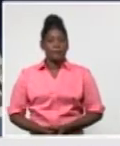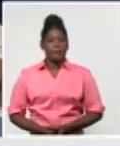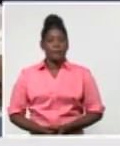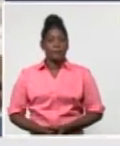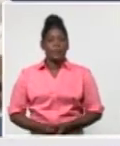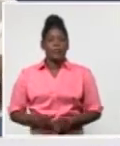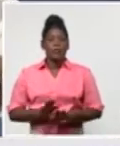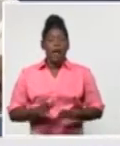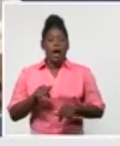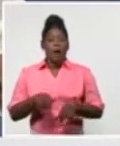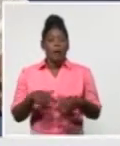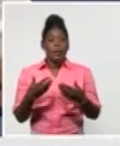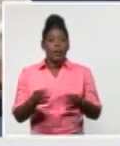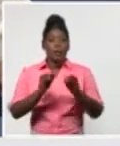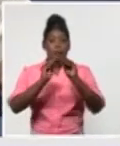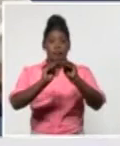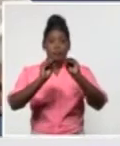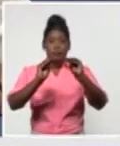And